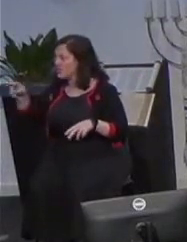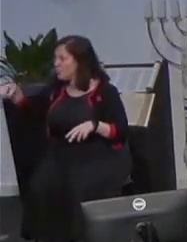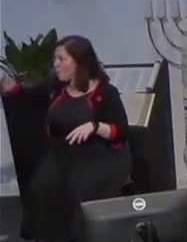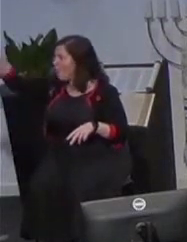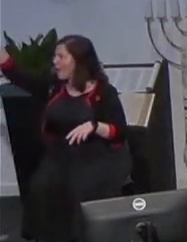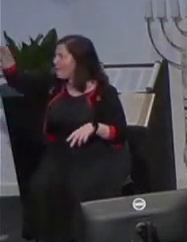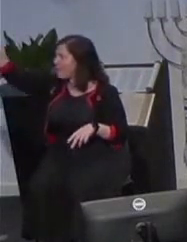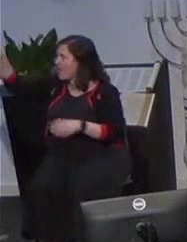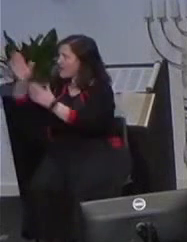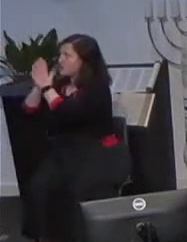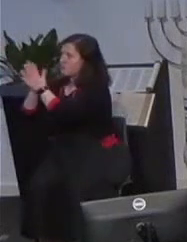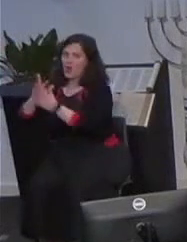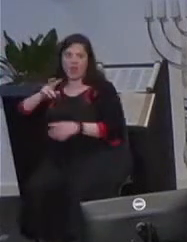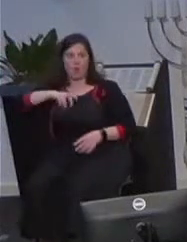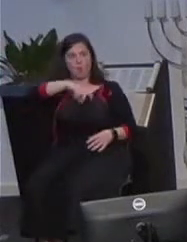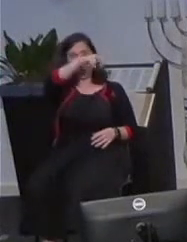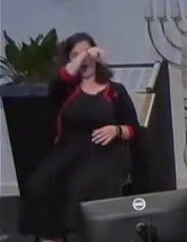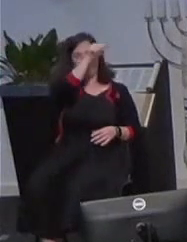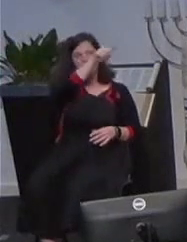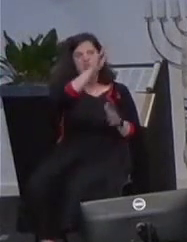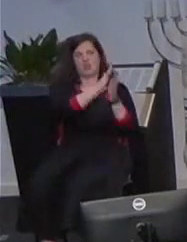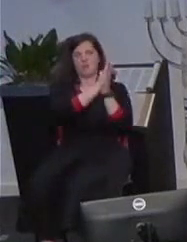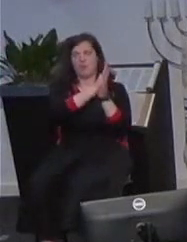Spirit and in truth.